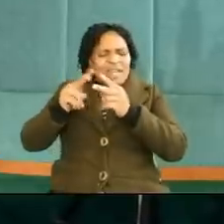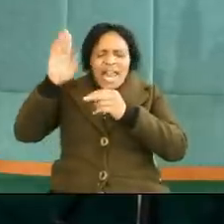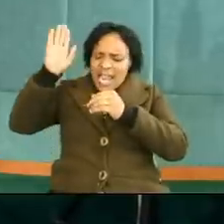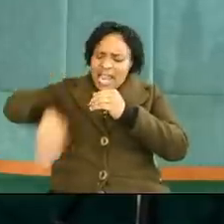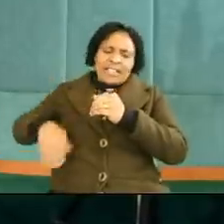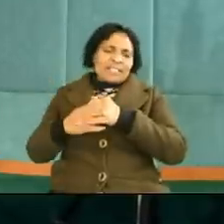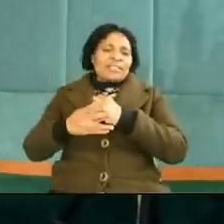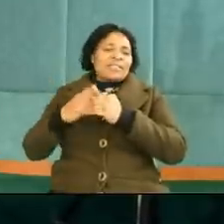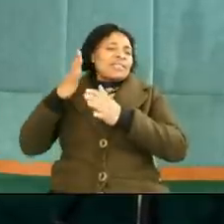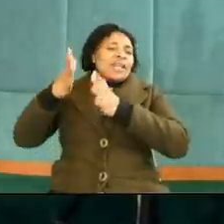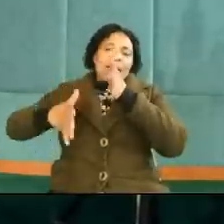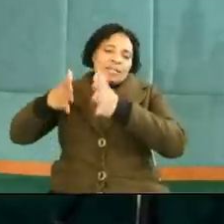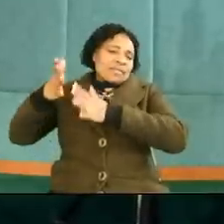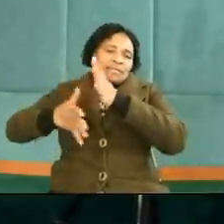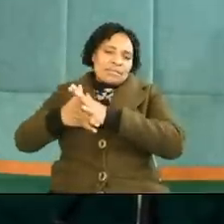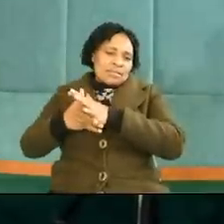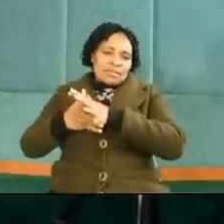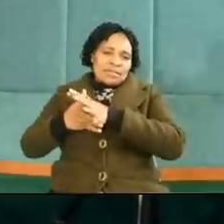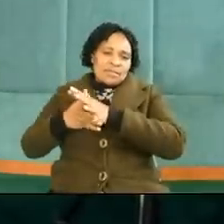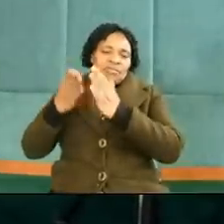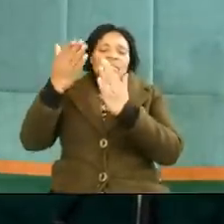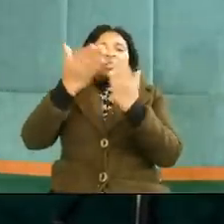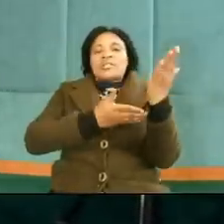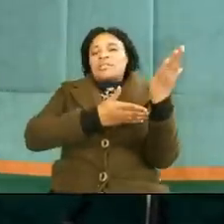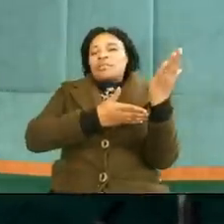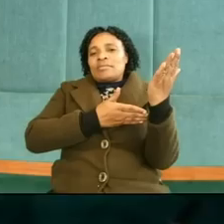last sign on the list.